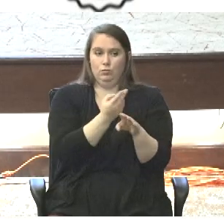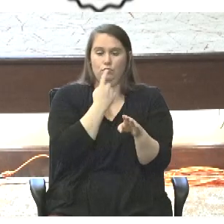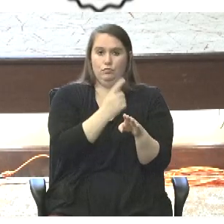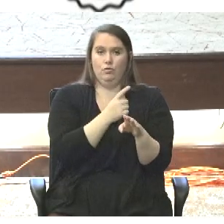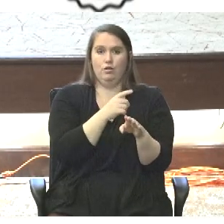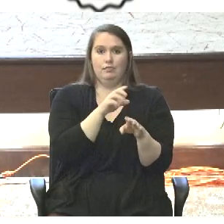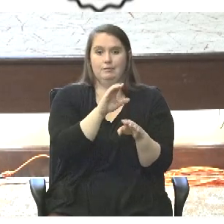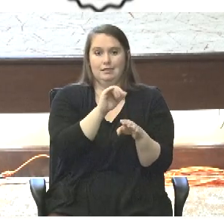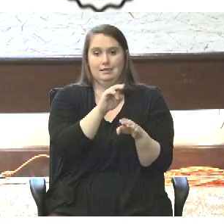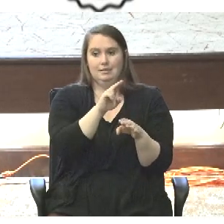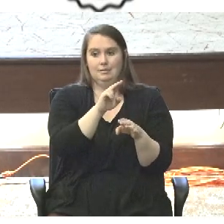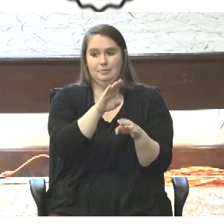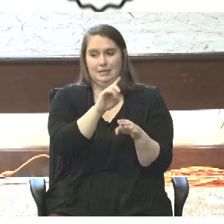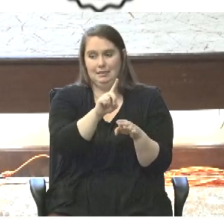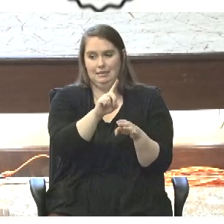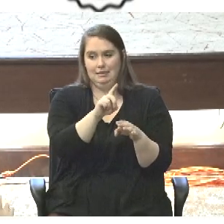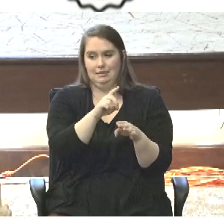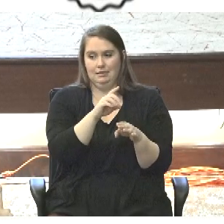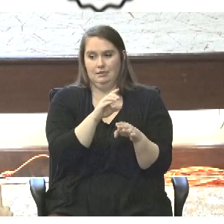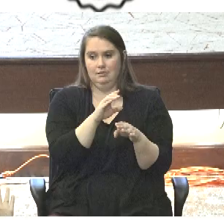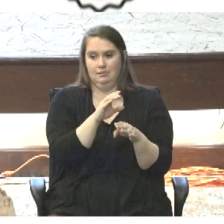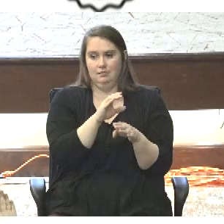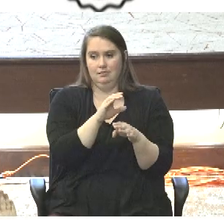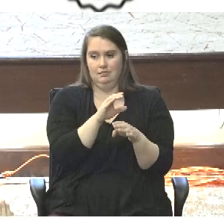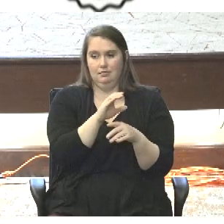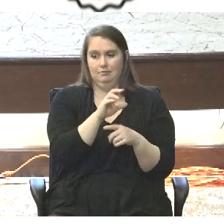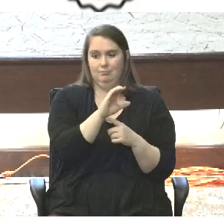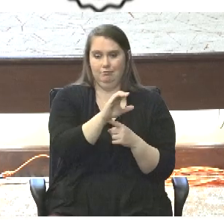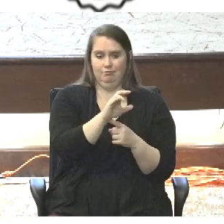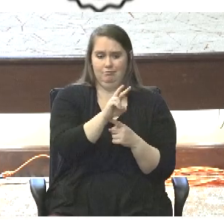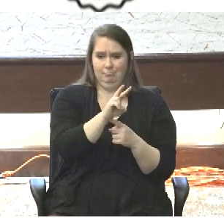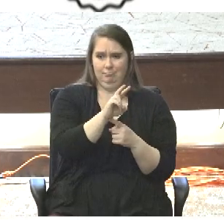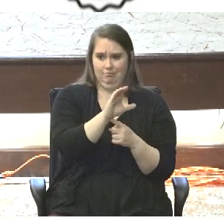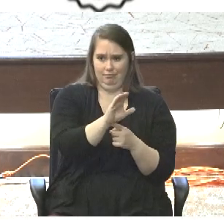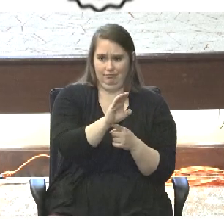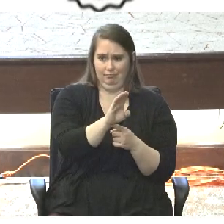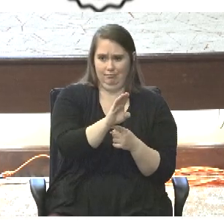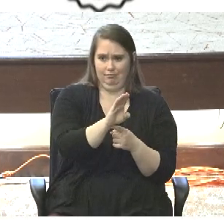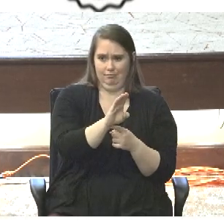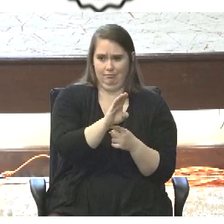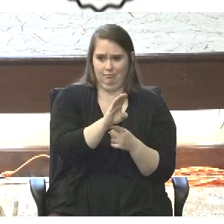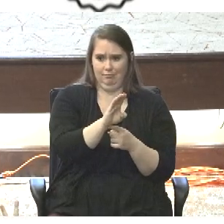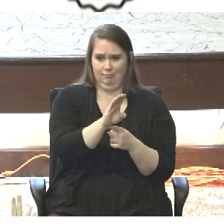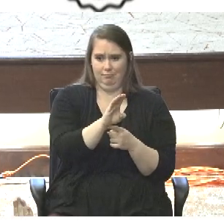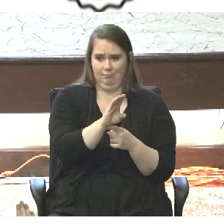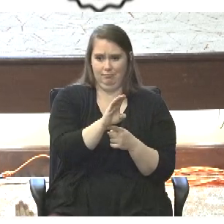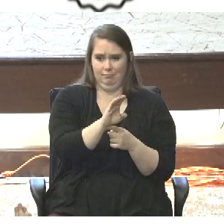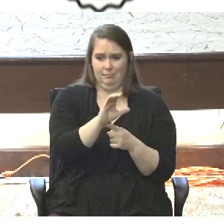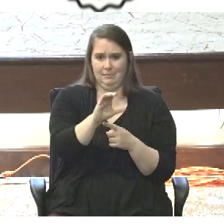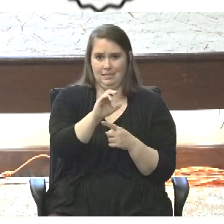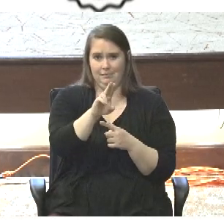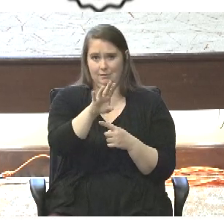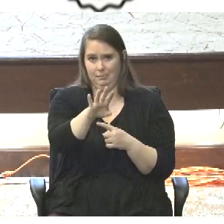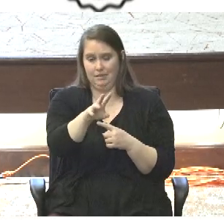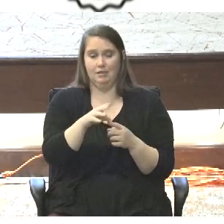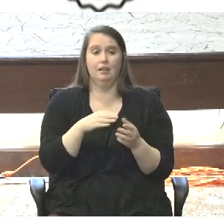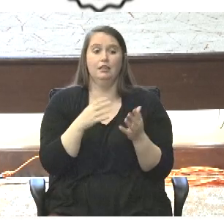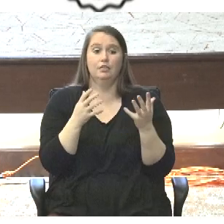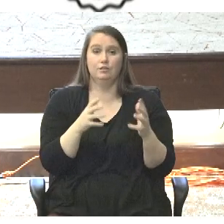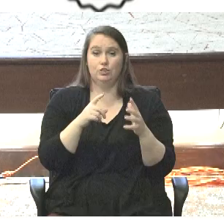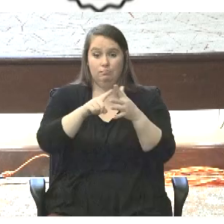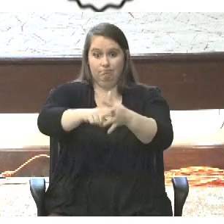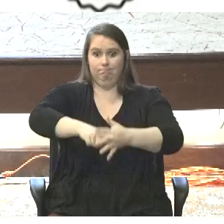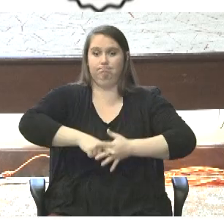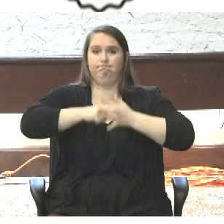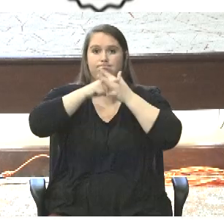Waco CVB on the creative and digital landscape. In the fall of 2023, that really kicked off, and one